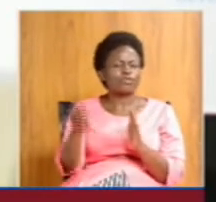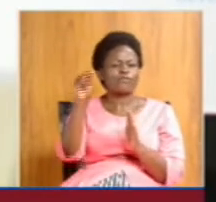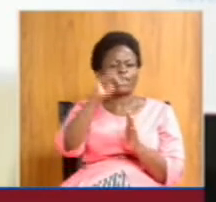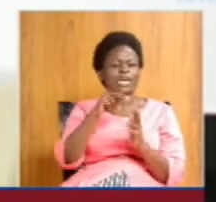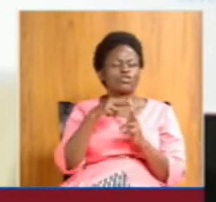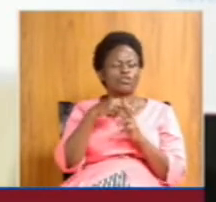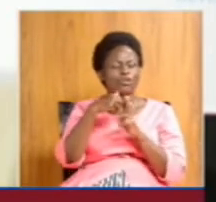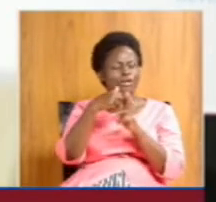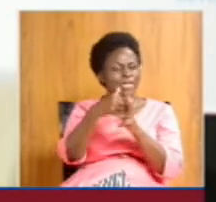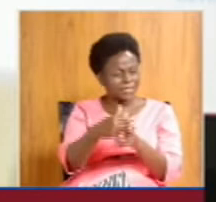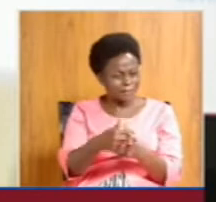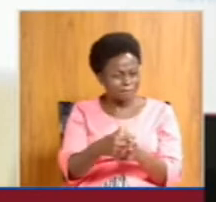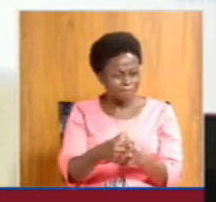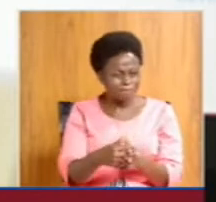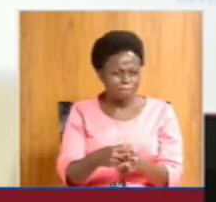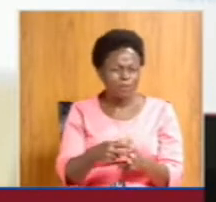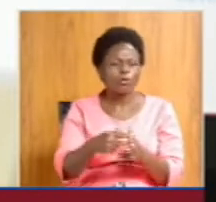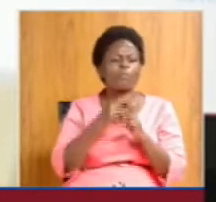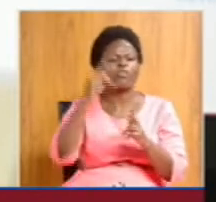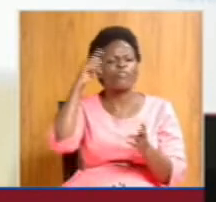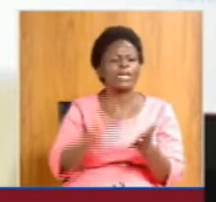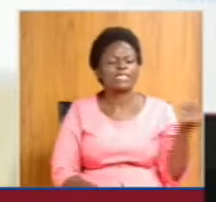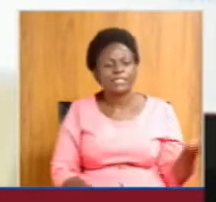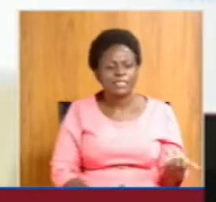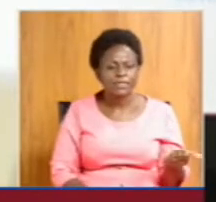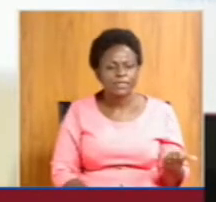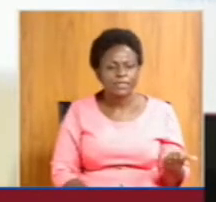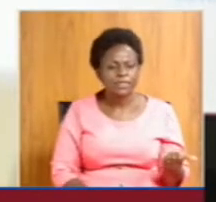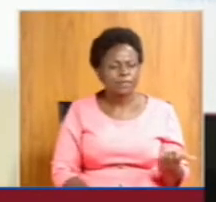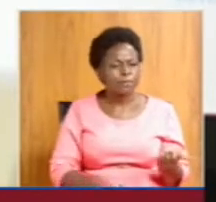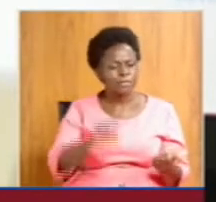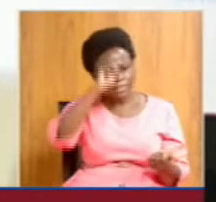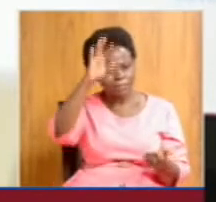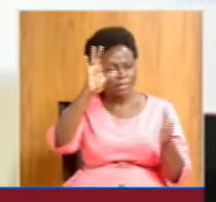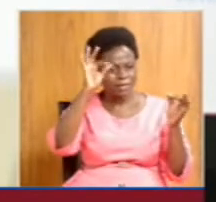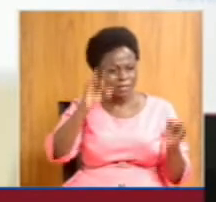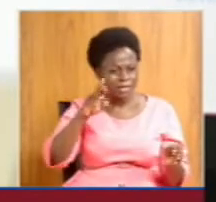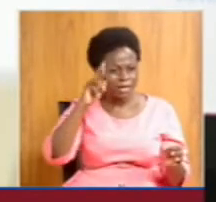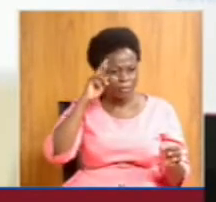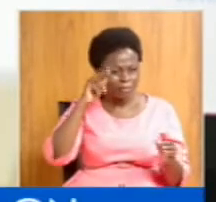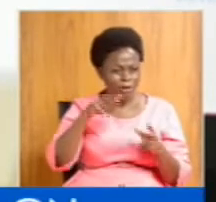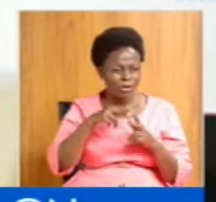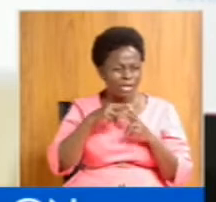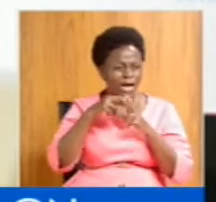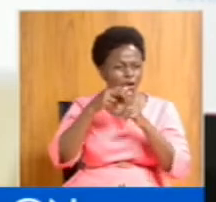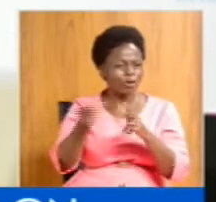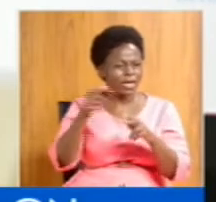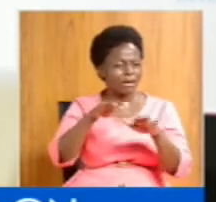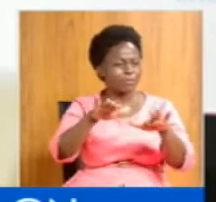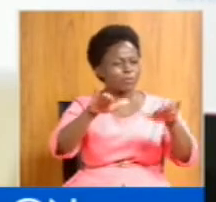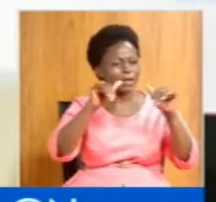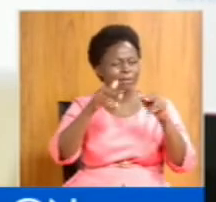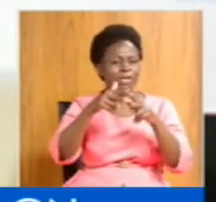debt that what are we borrowing for I think that's one of the most surprising things I remember when a loan came to the floor of parliament